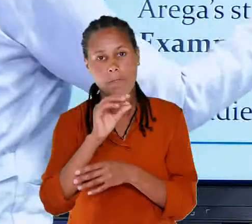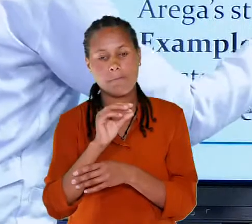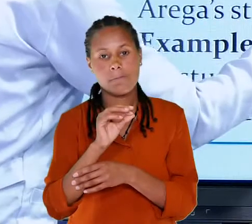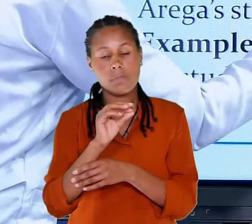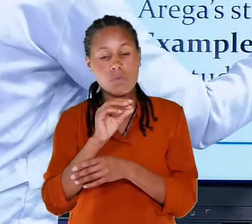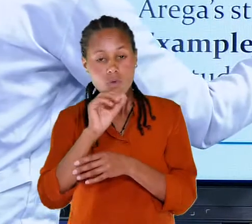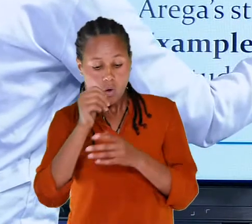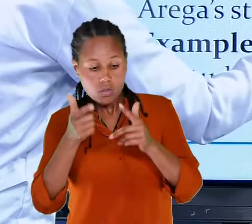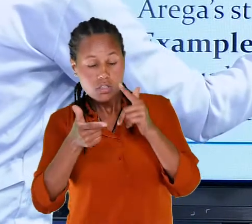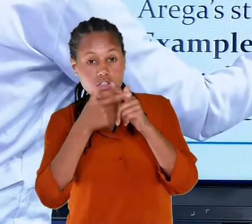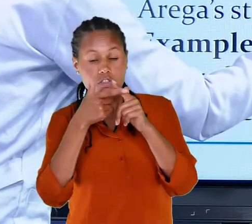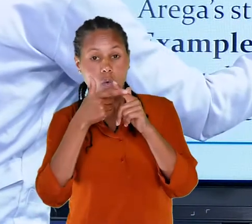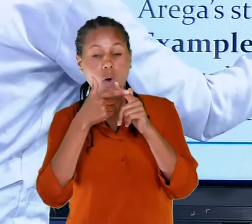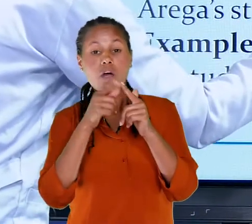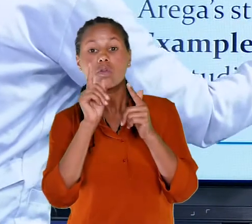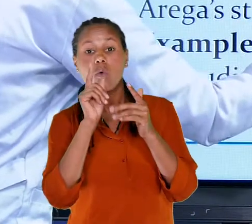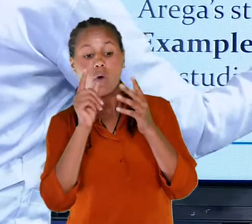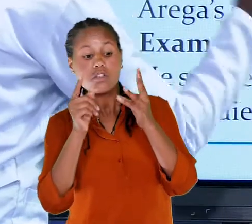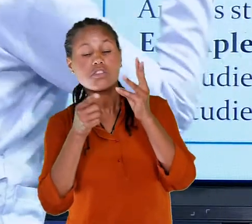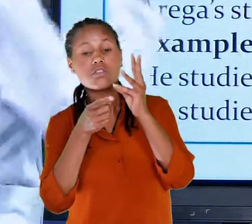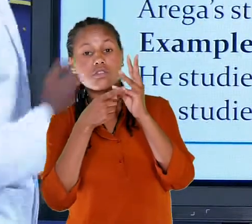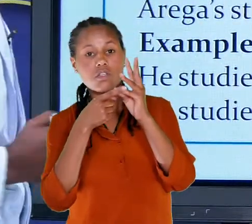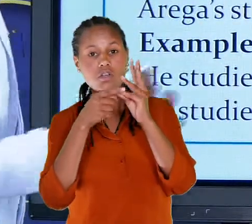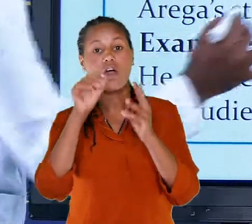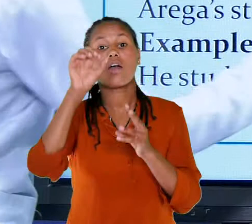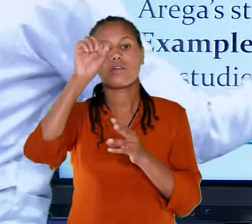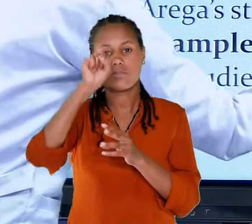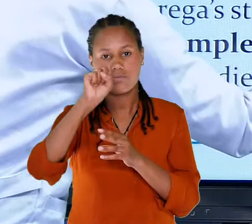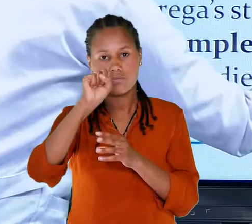The next one is Saturday. S.